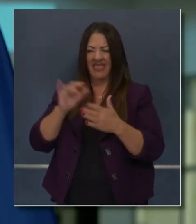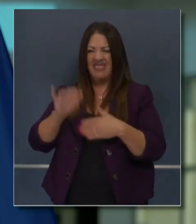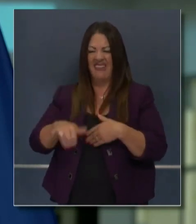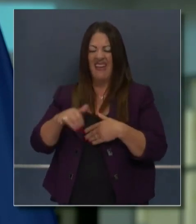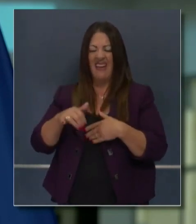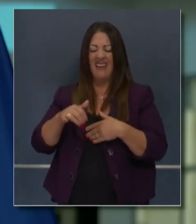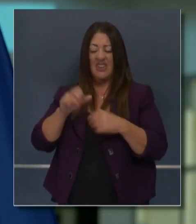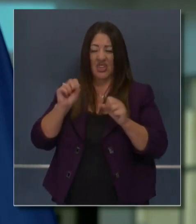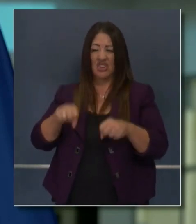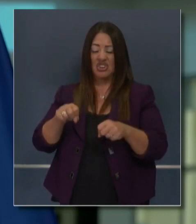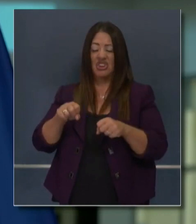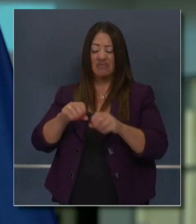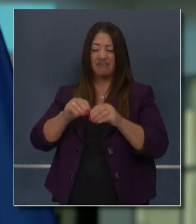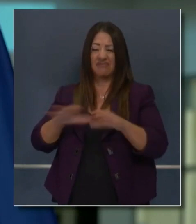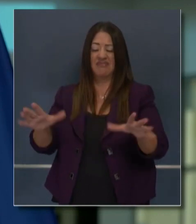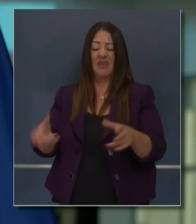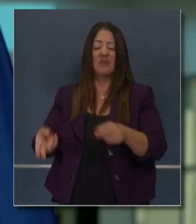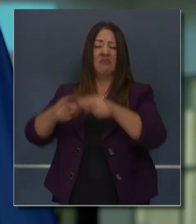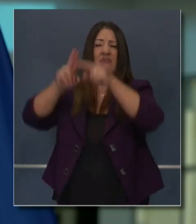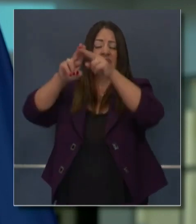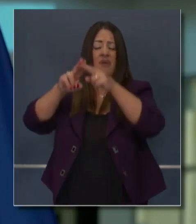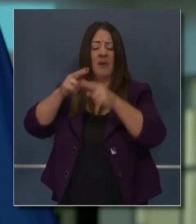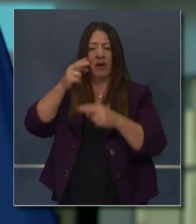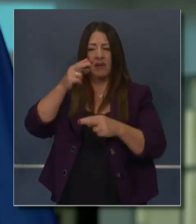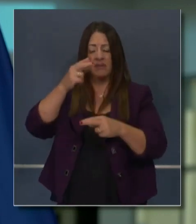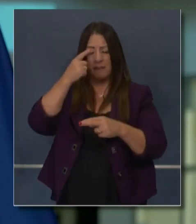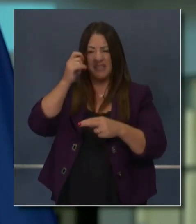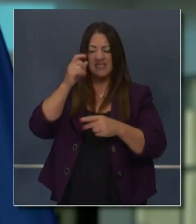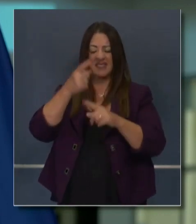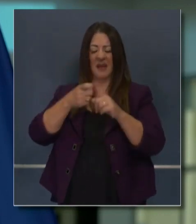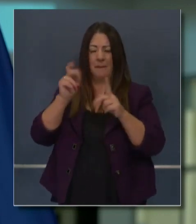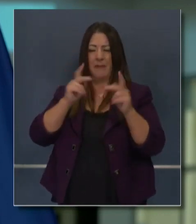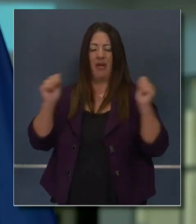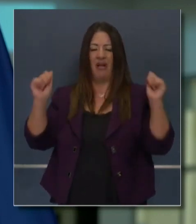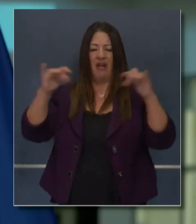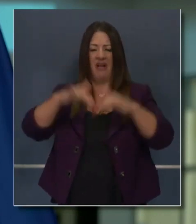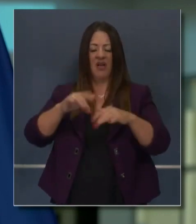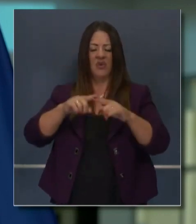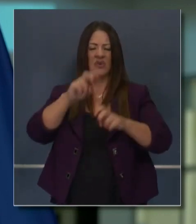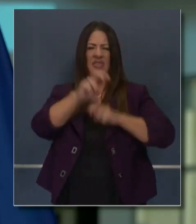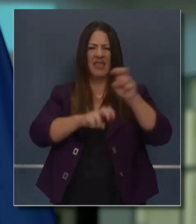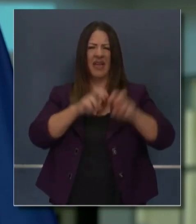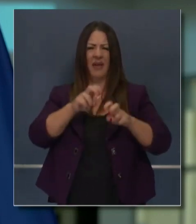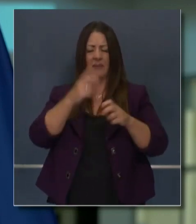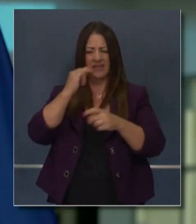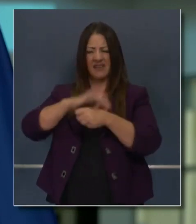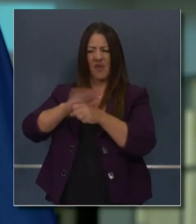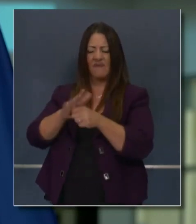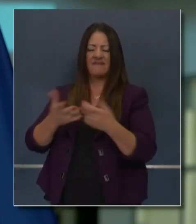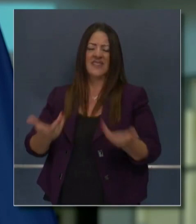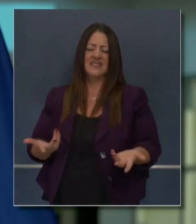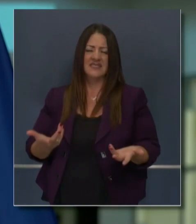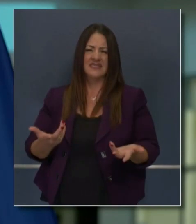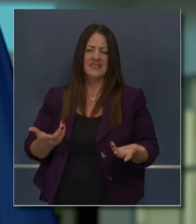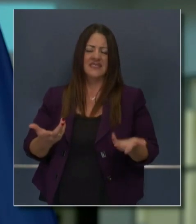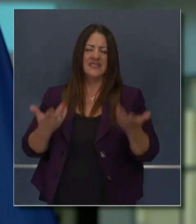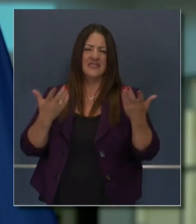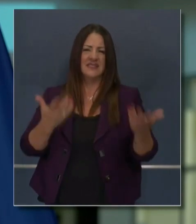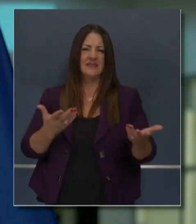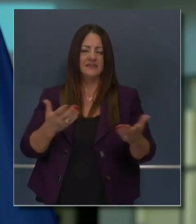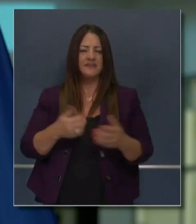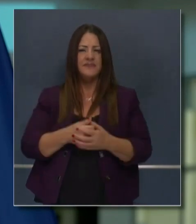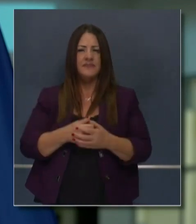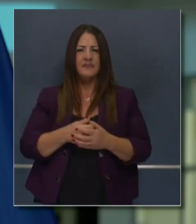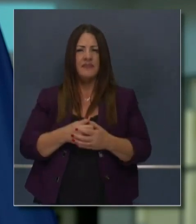risk of seeing transmission rates rise related to COVID-19. Now, you bring up one